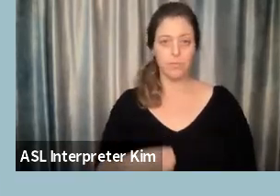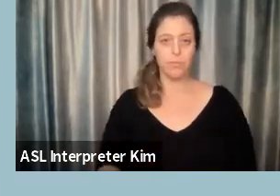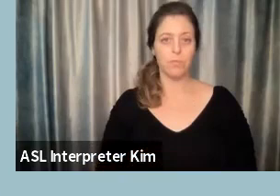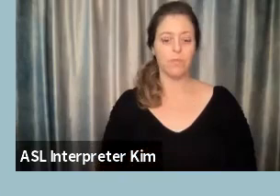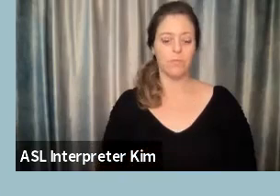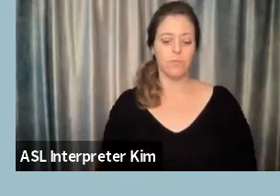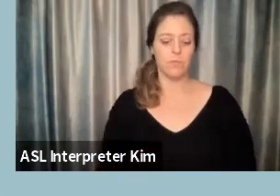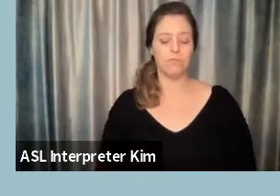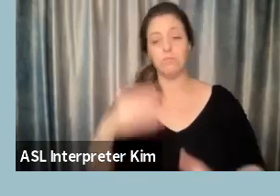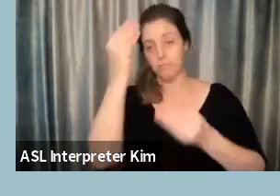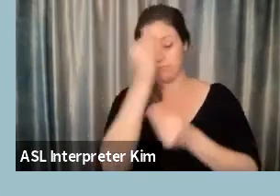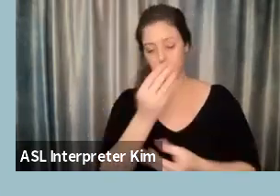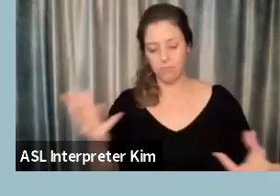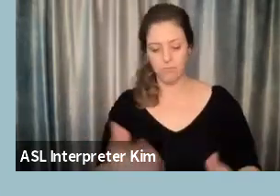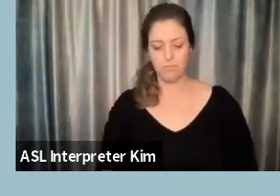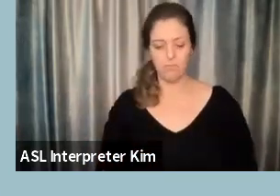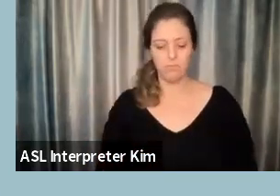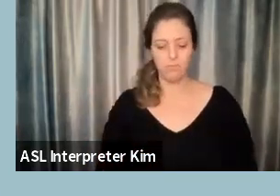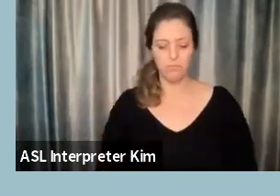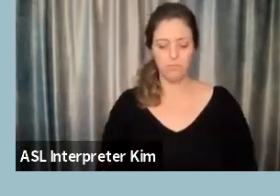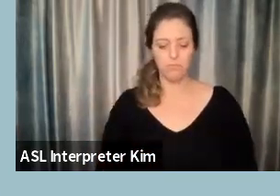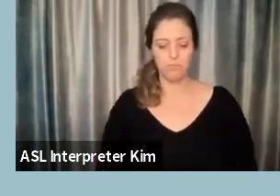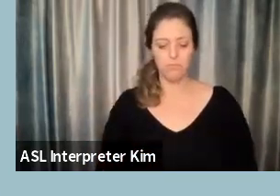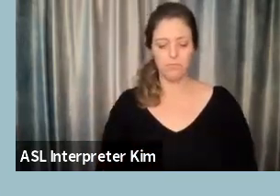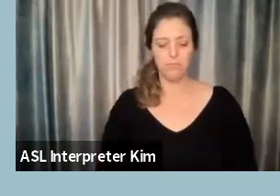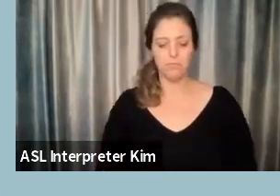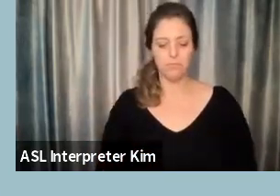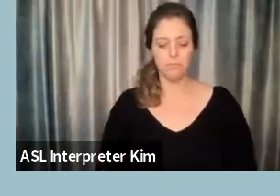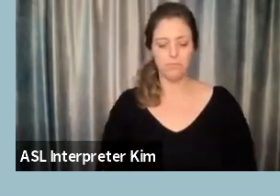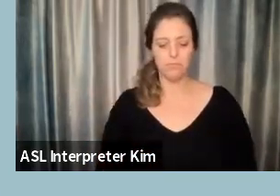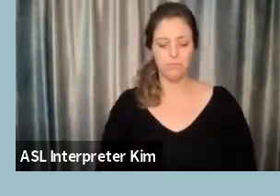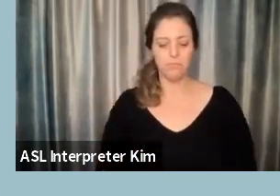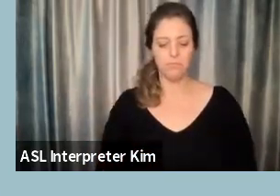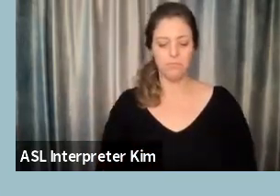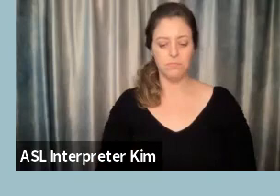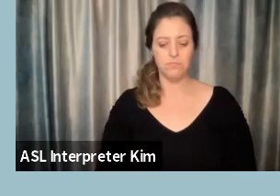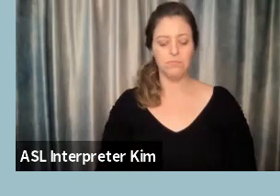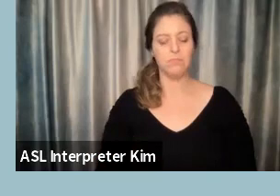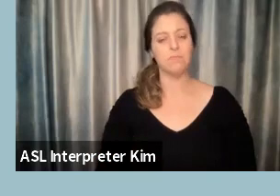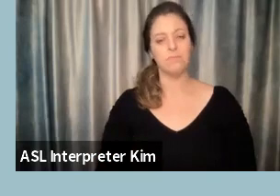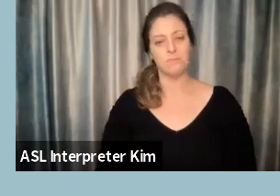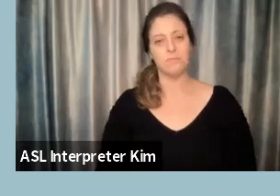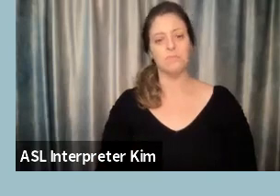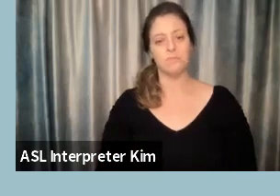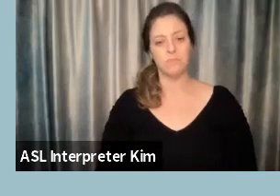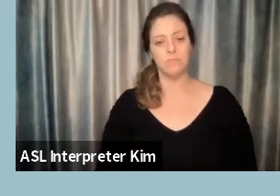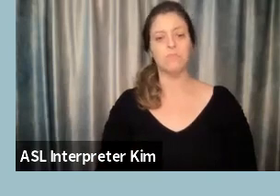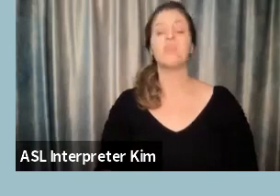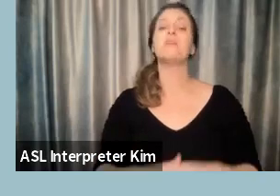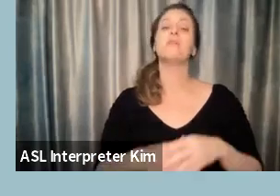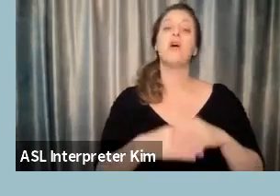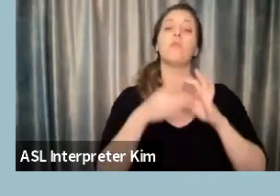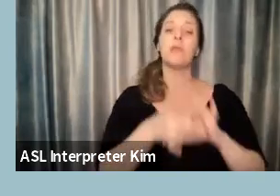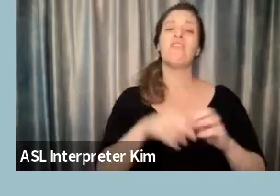We want to let you know that if you have any questions, our suggestion is always, there's a couple ways of going about it when it comes to